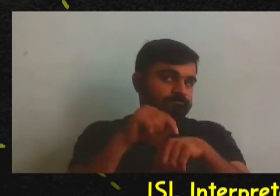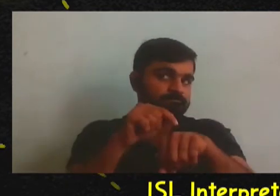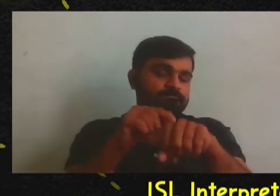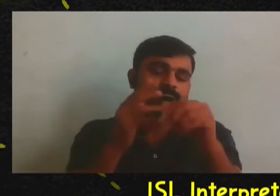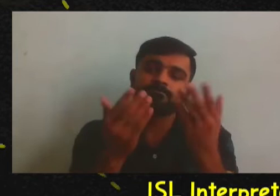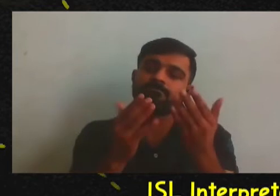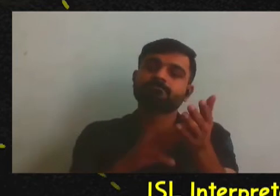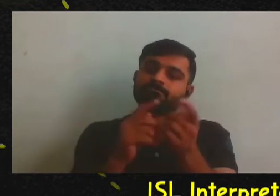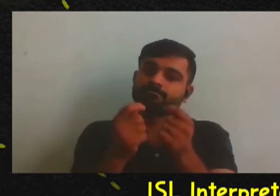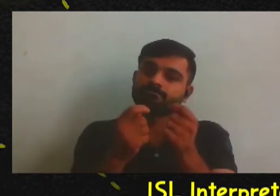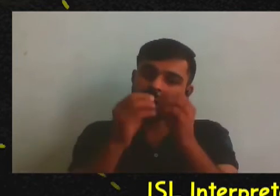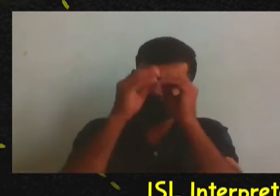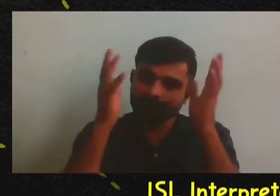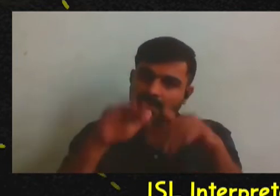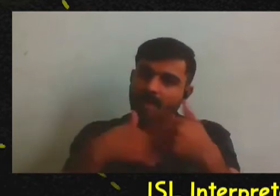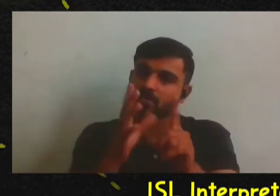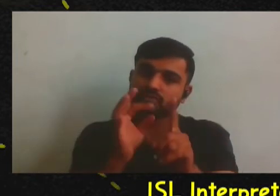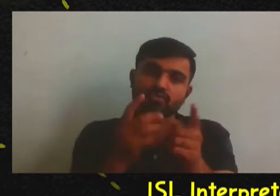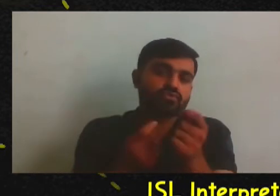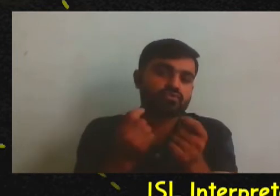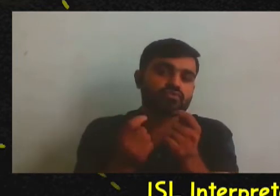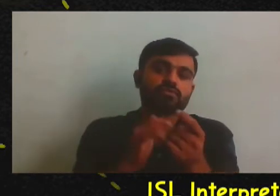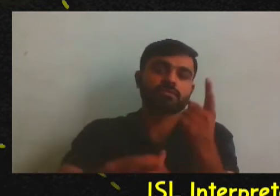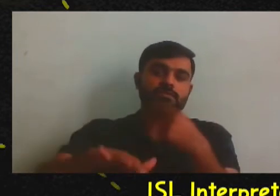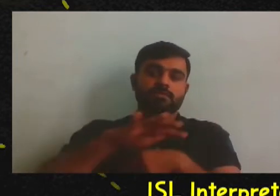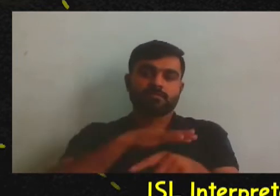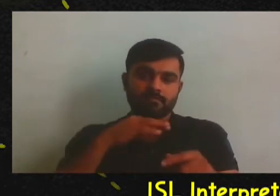imagine. How is it that you deal with a situation like that?